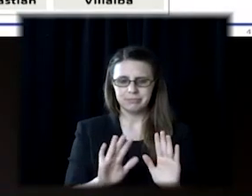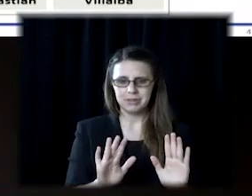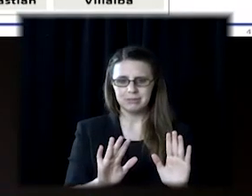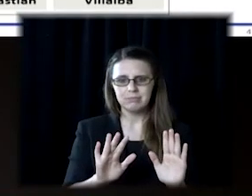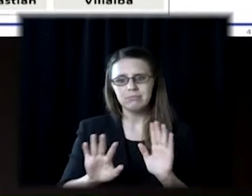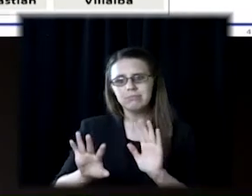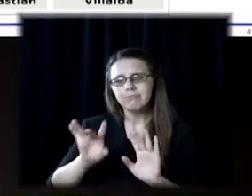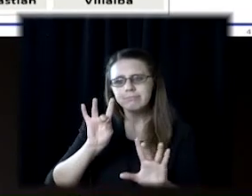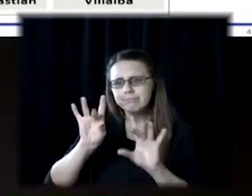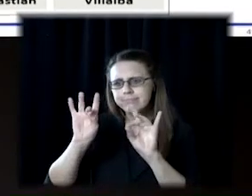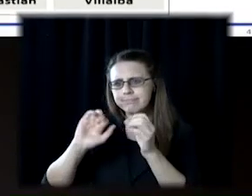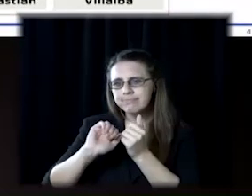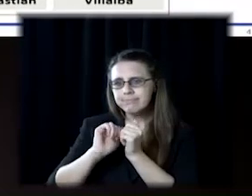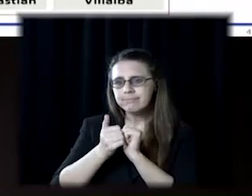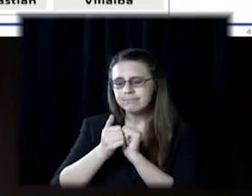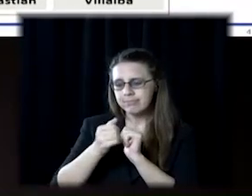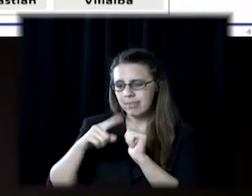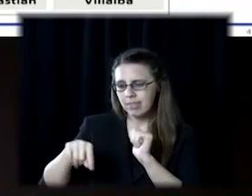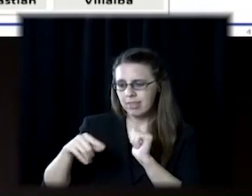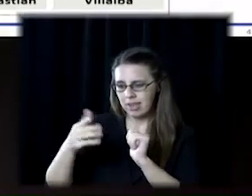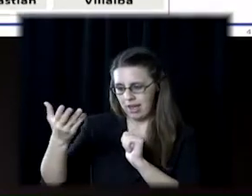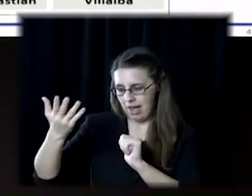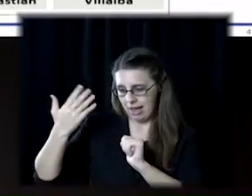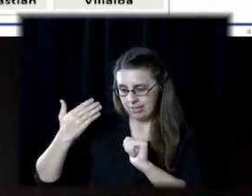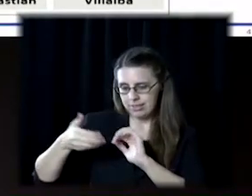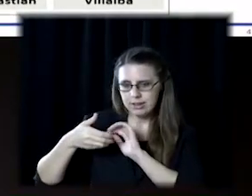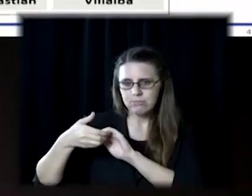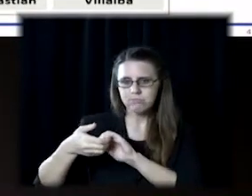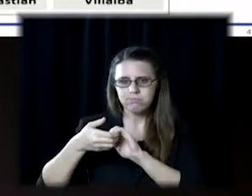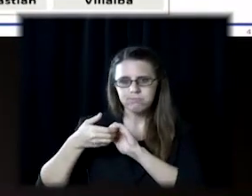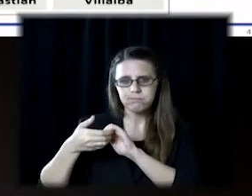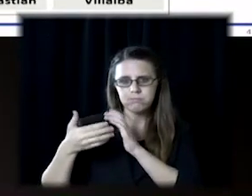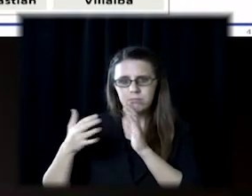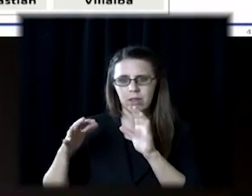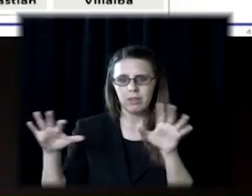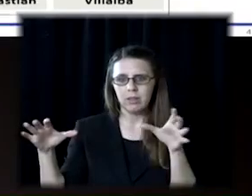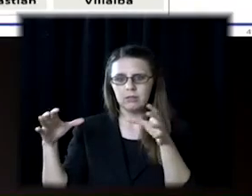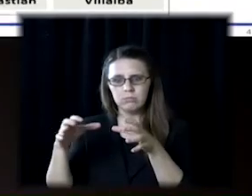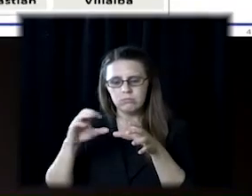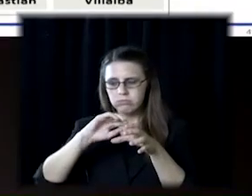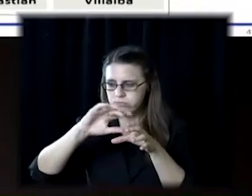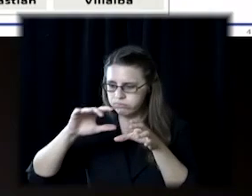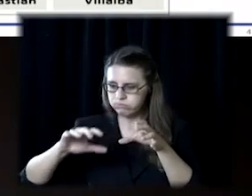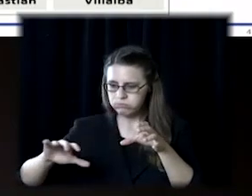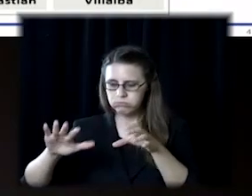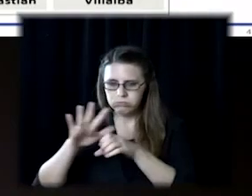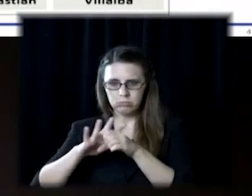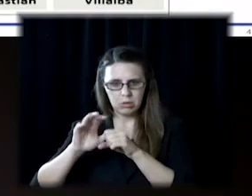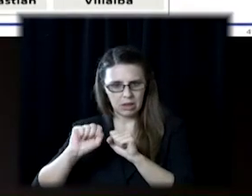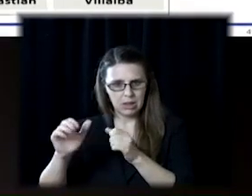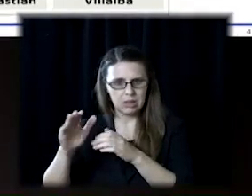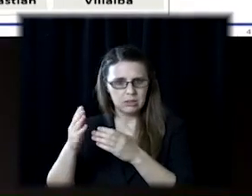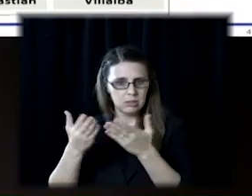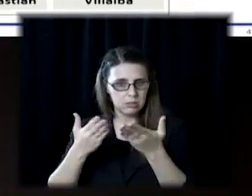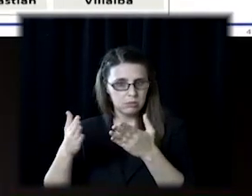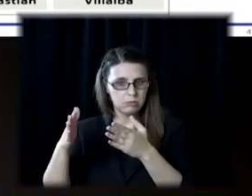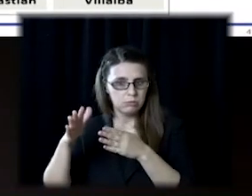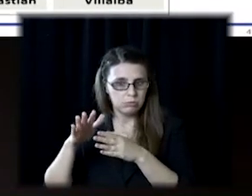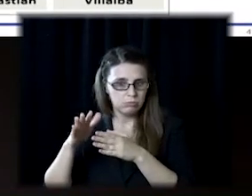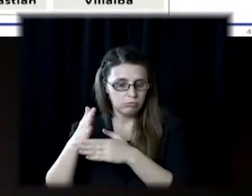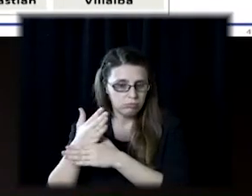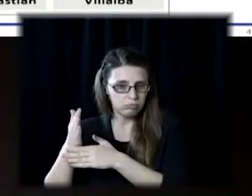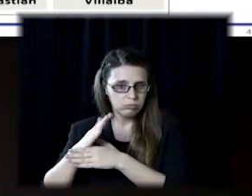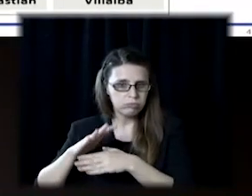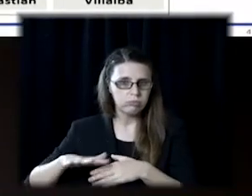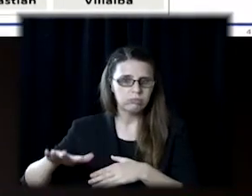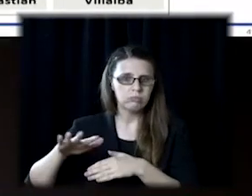They were chosen because they have worked together previously, they are co-located and could potentially share services, and